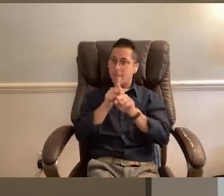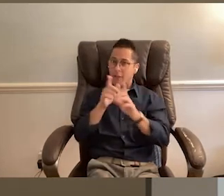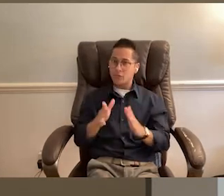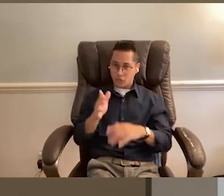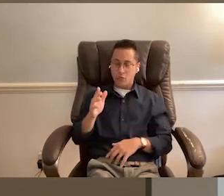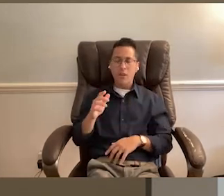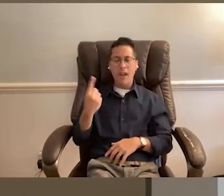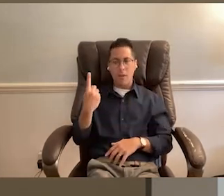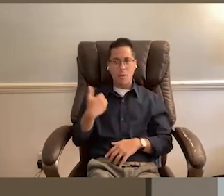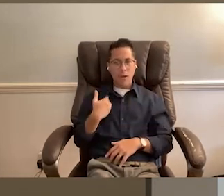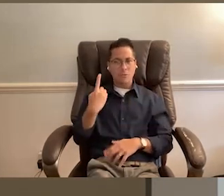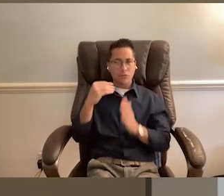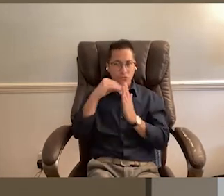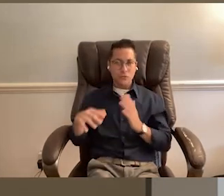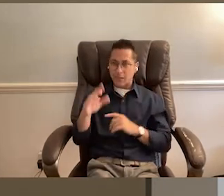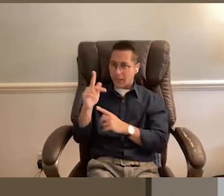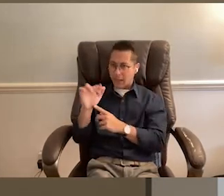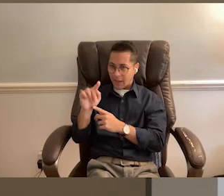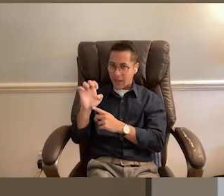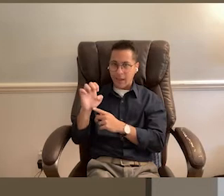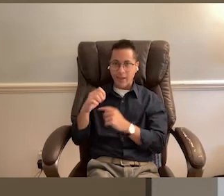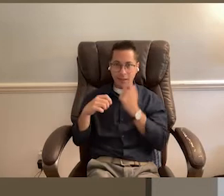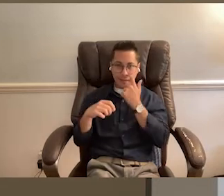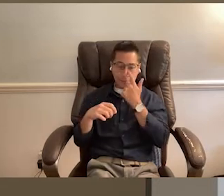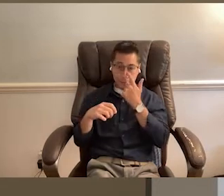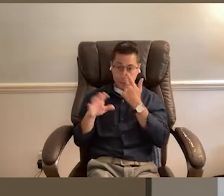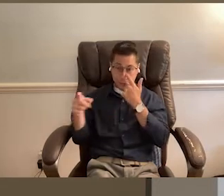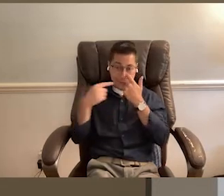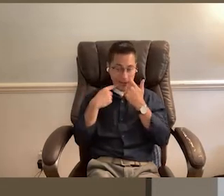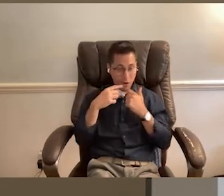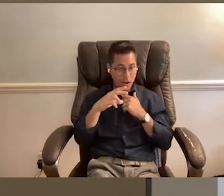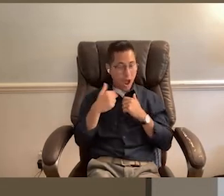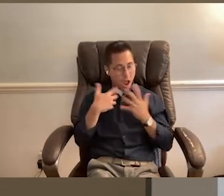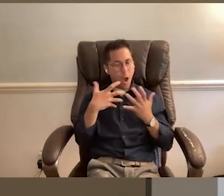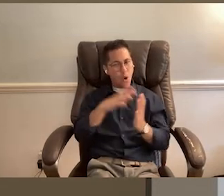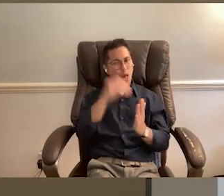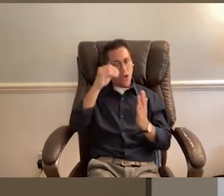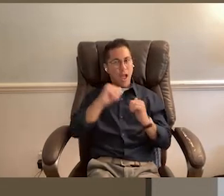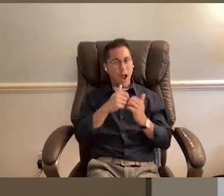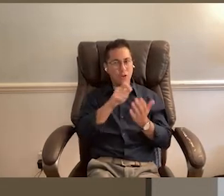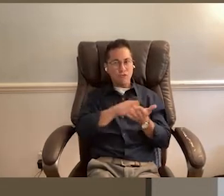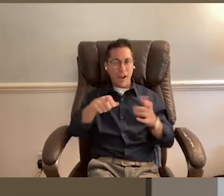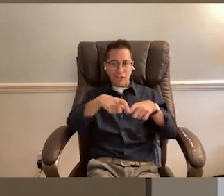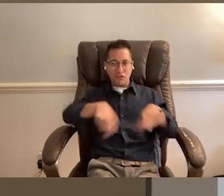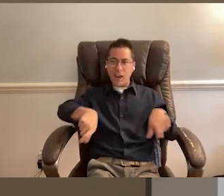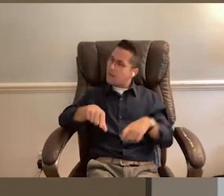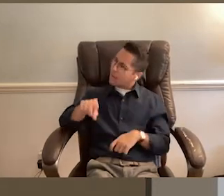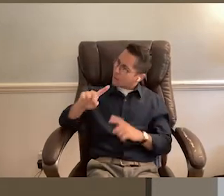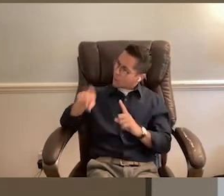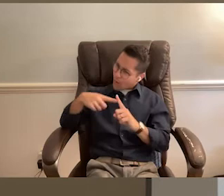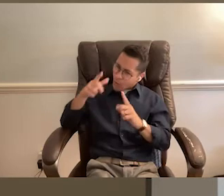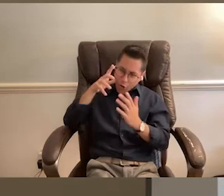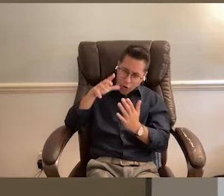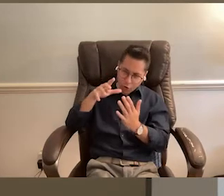year, and then we also have our academic, or our mentors in general, who can create lesson plans. They go through me,